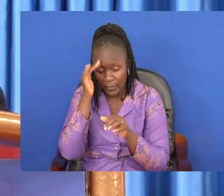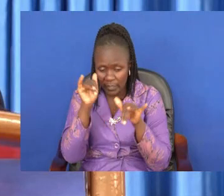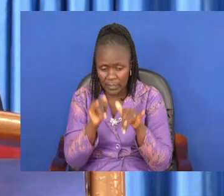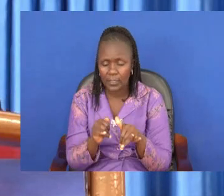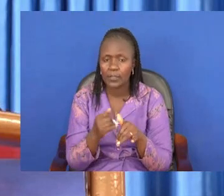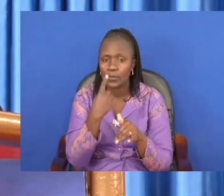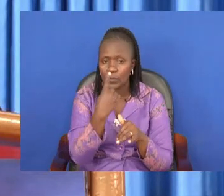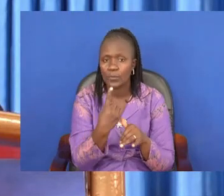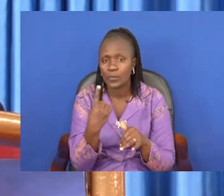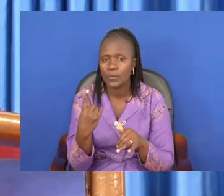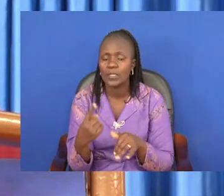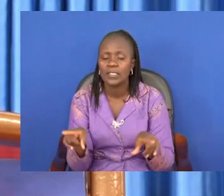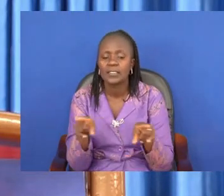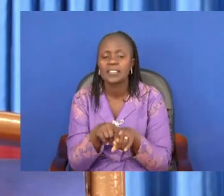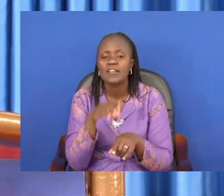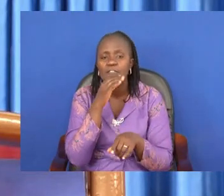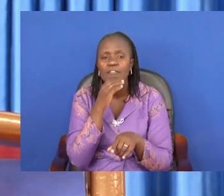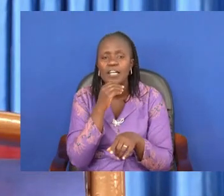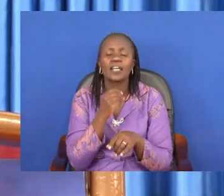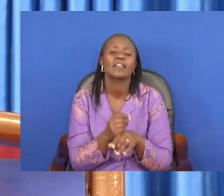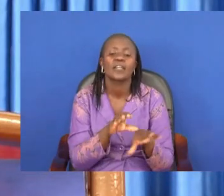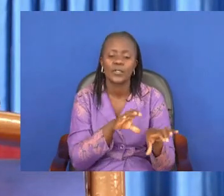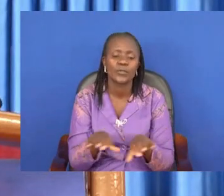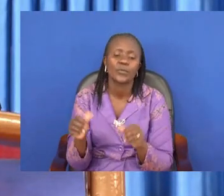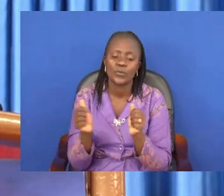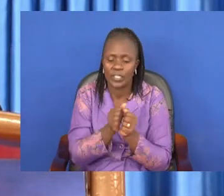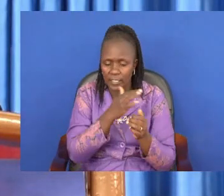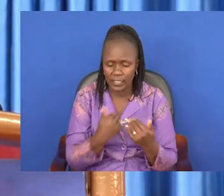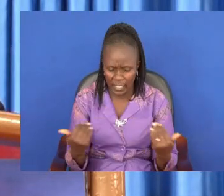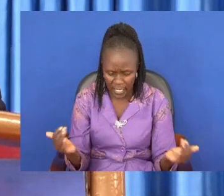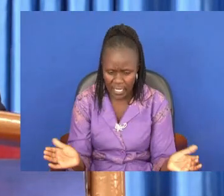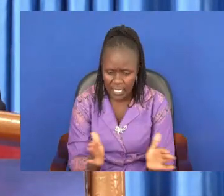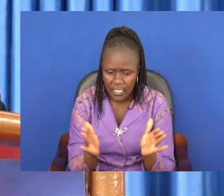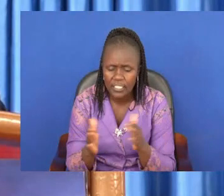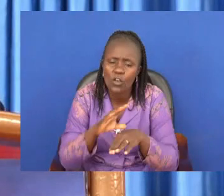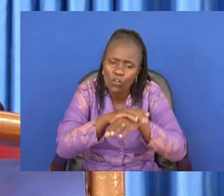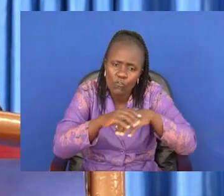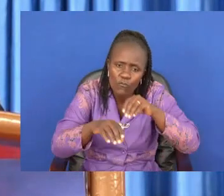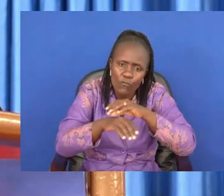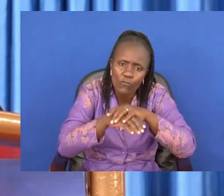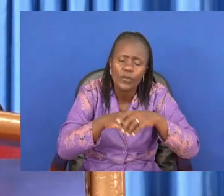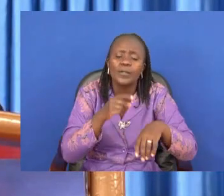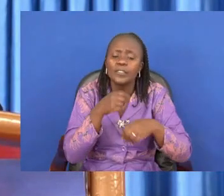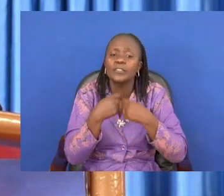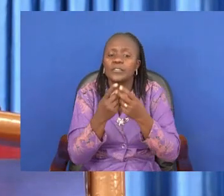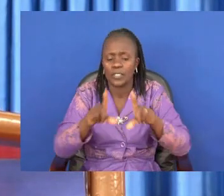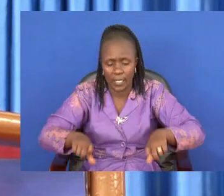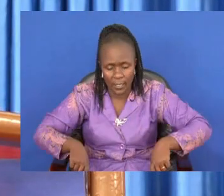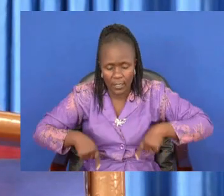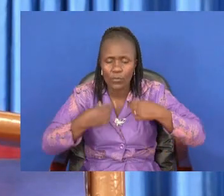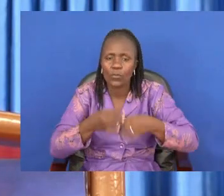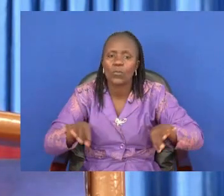each of you as a father deals with his own children, encouraging, comforting, and urging you to live